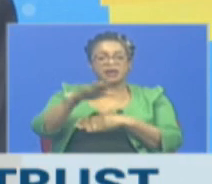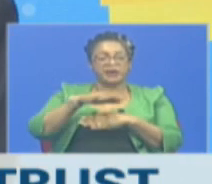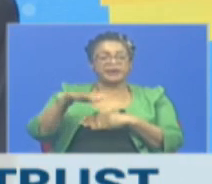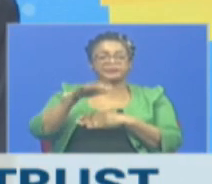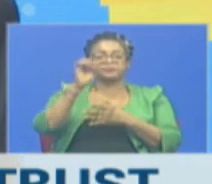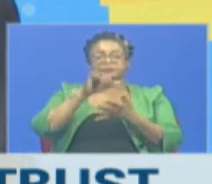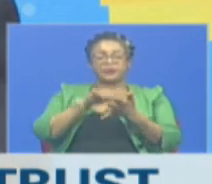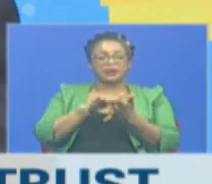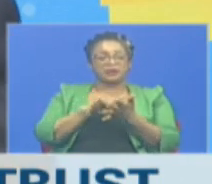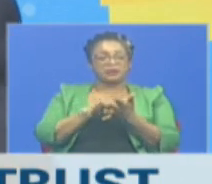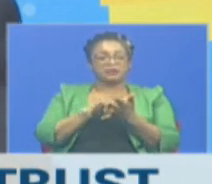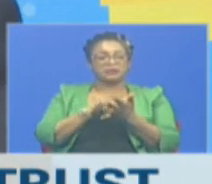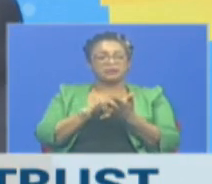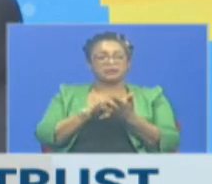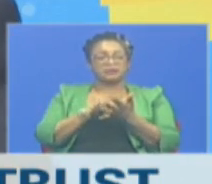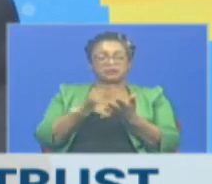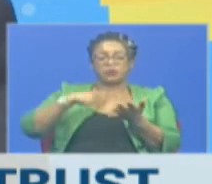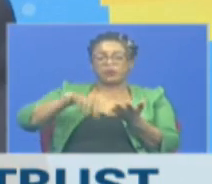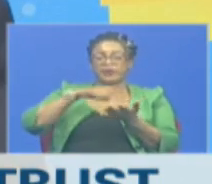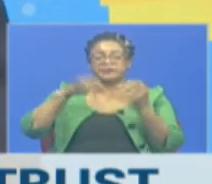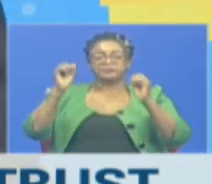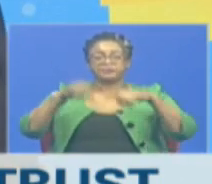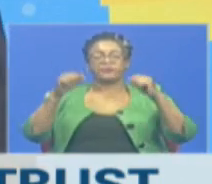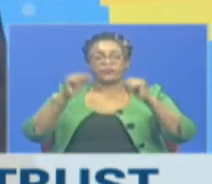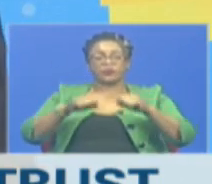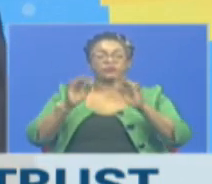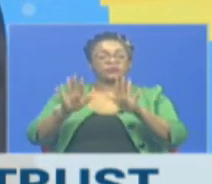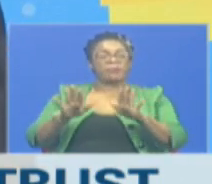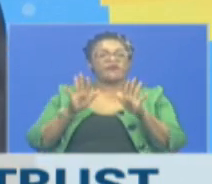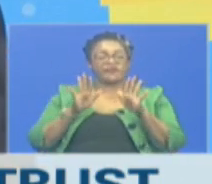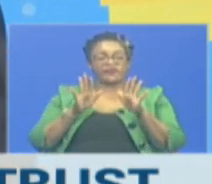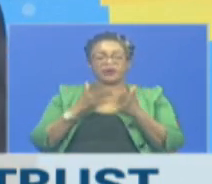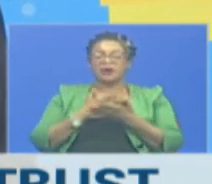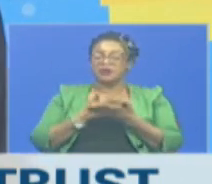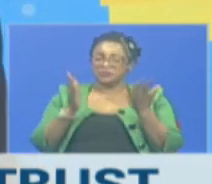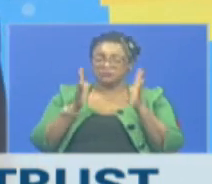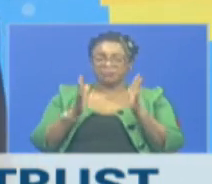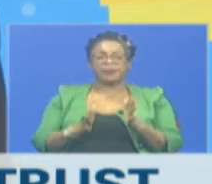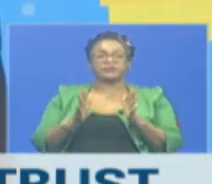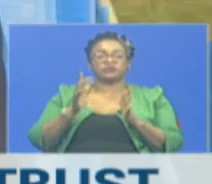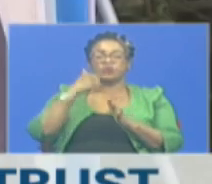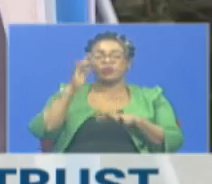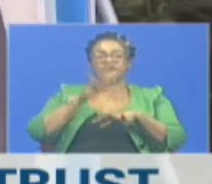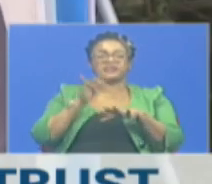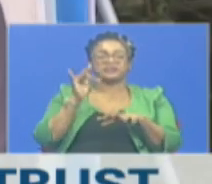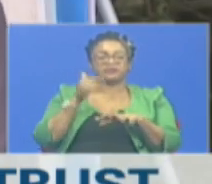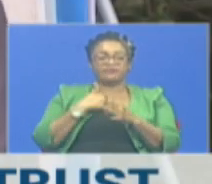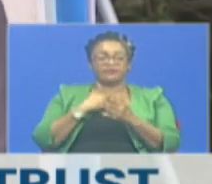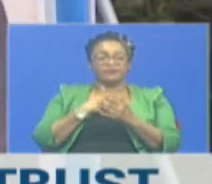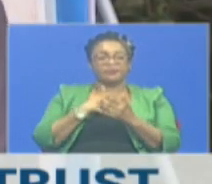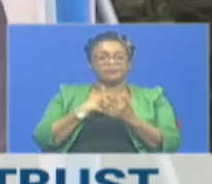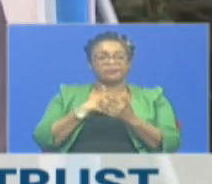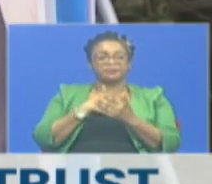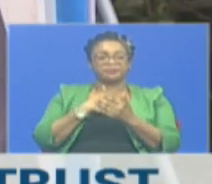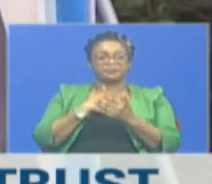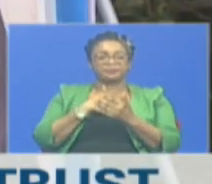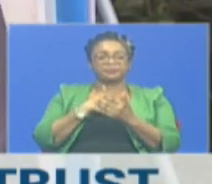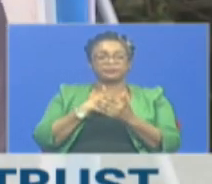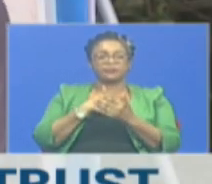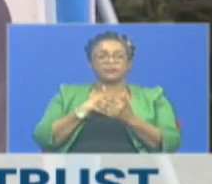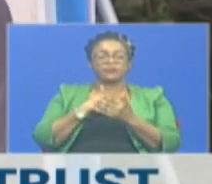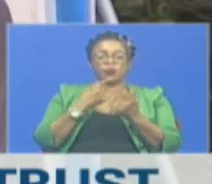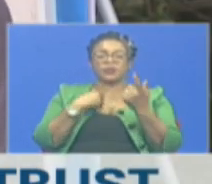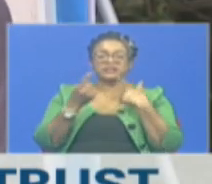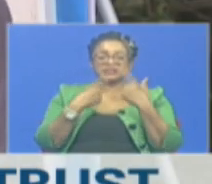that we are able to keep away any persons who are infected. We had already had discussions